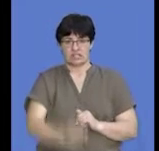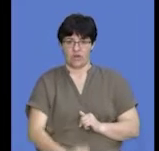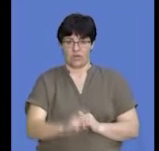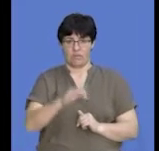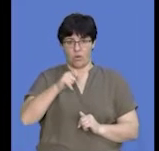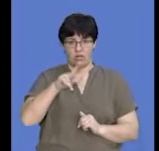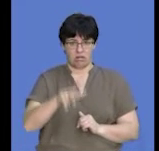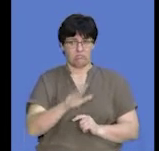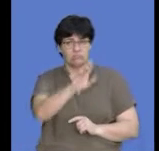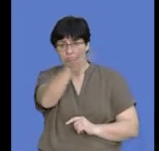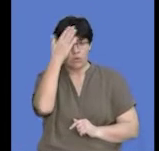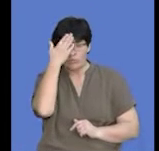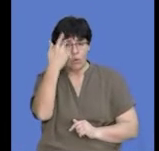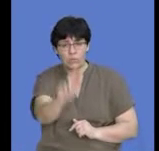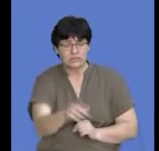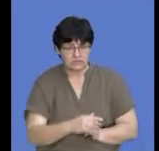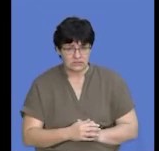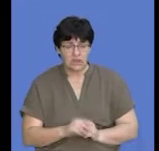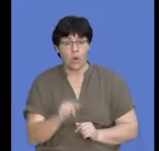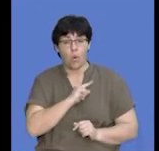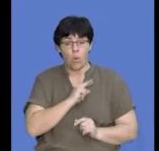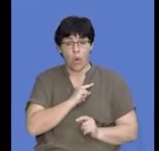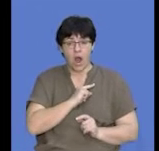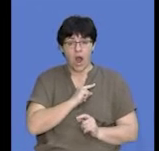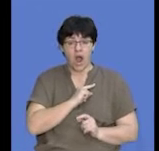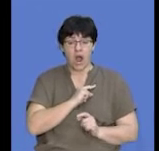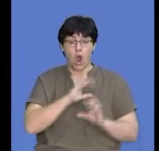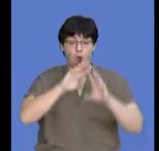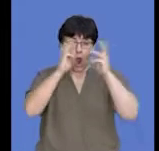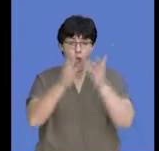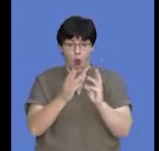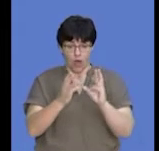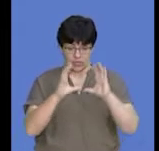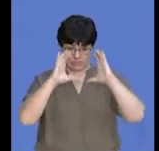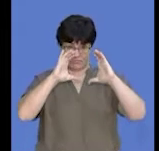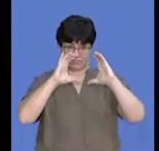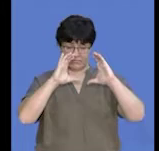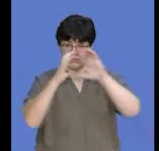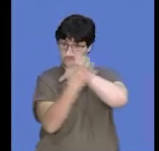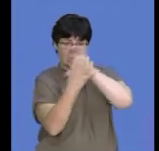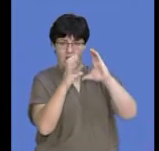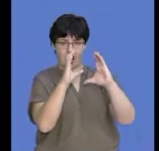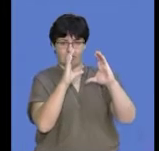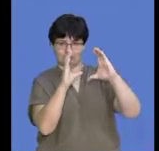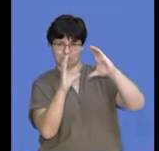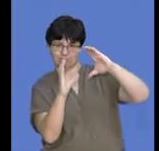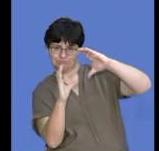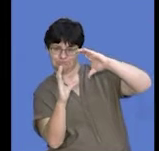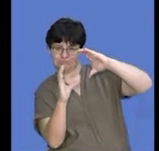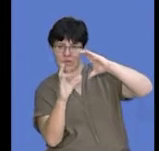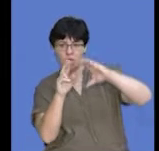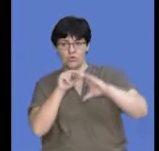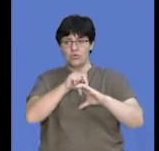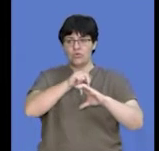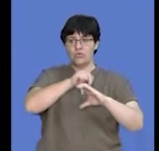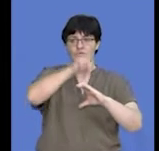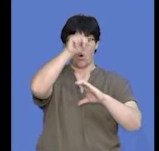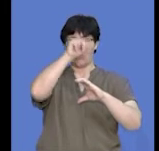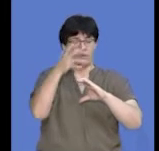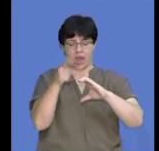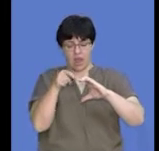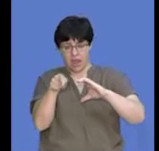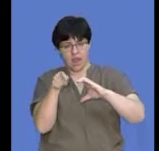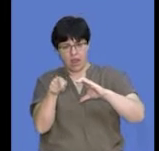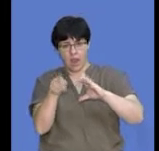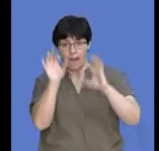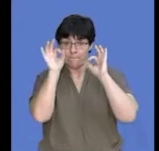know? Because of the Earth's inclination, note the angle. Look at where the North Pole is. It is